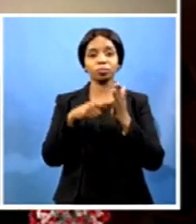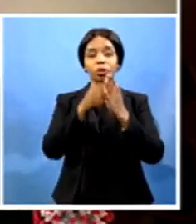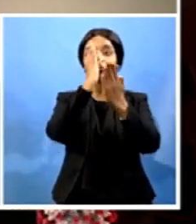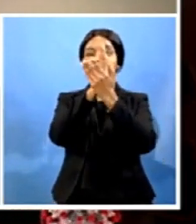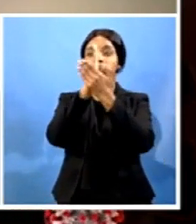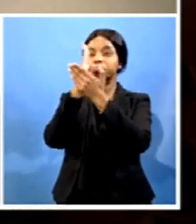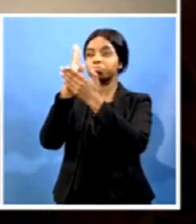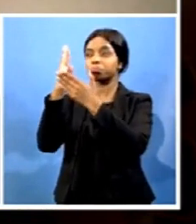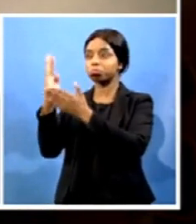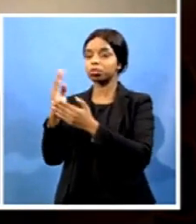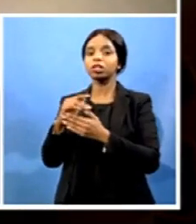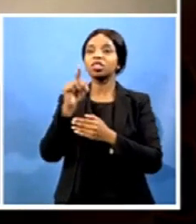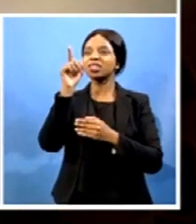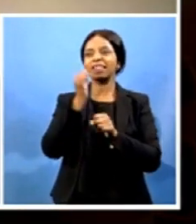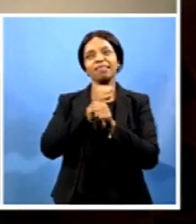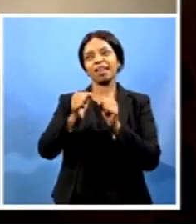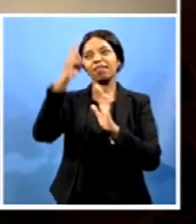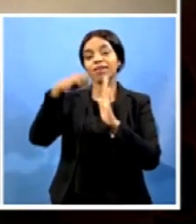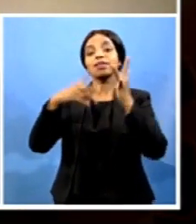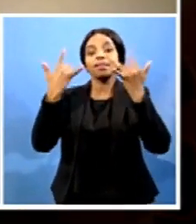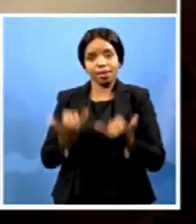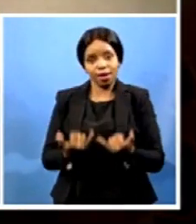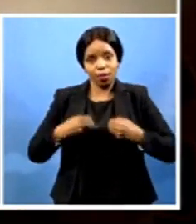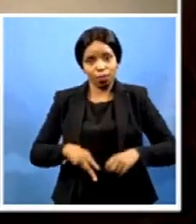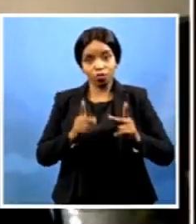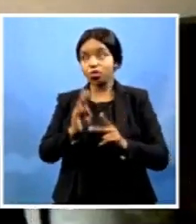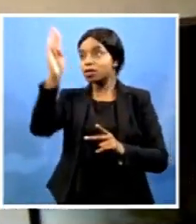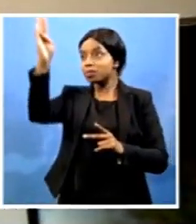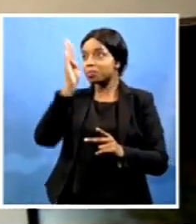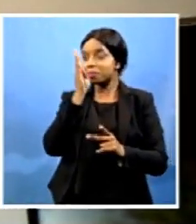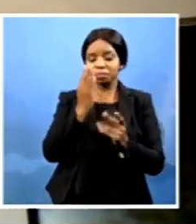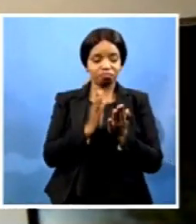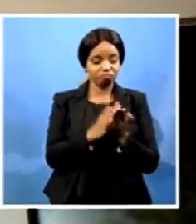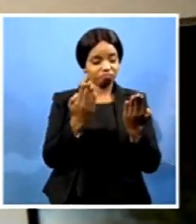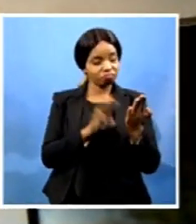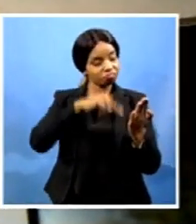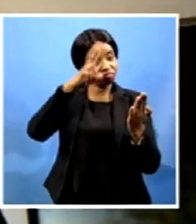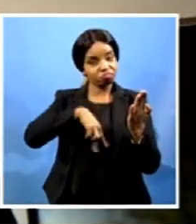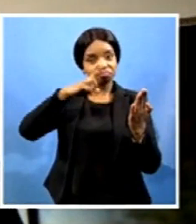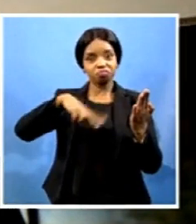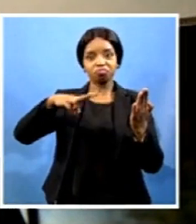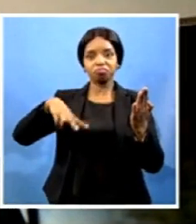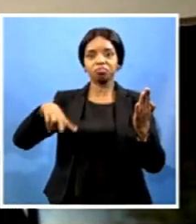them. If you visit our National Library website, NLSA,